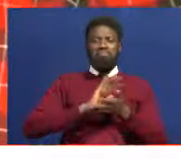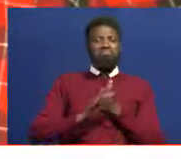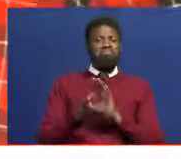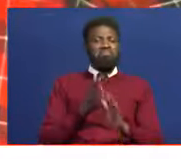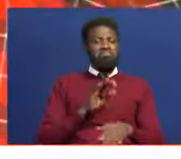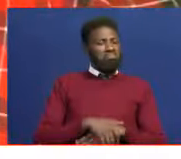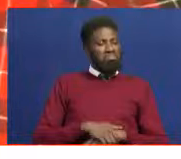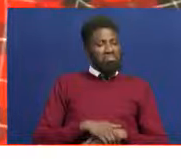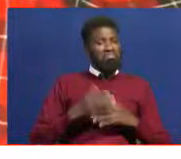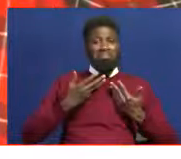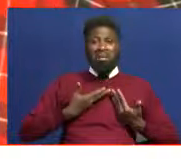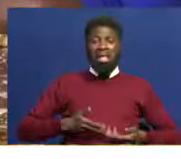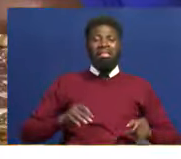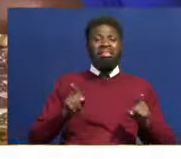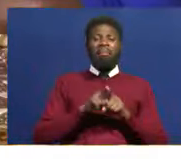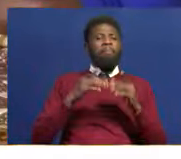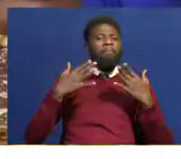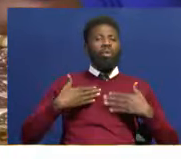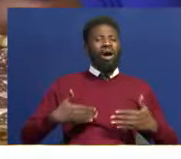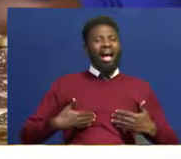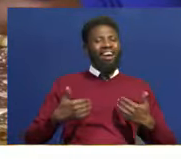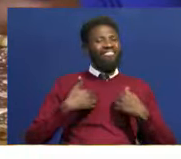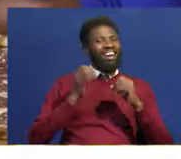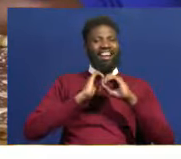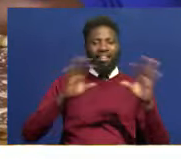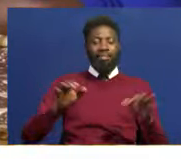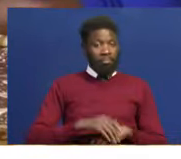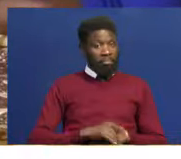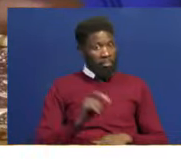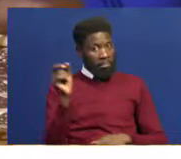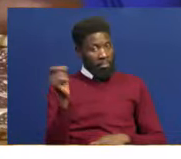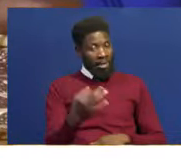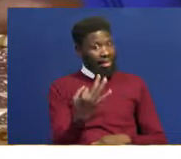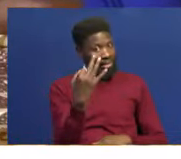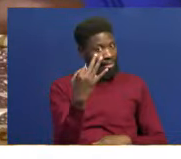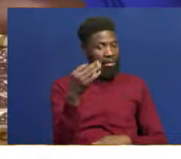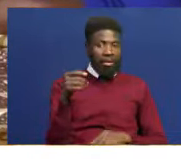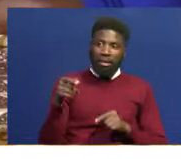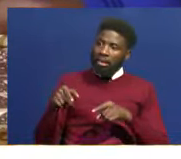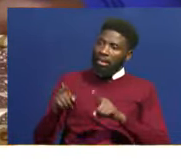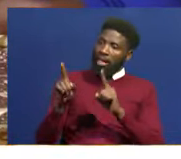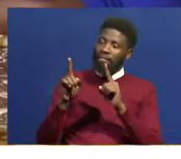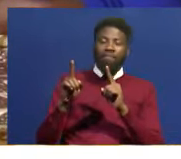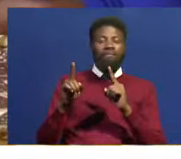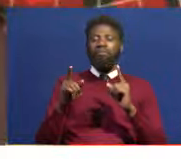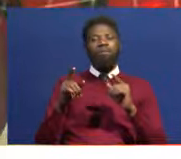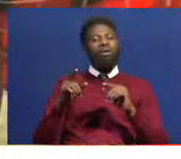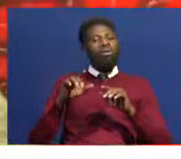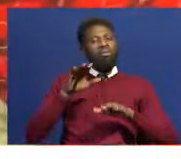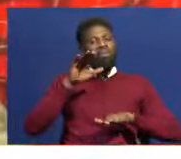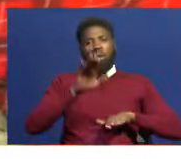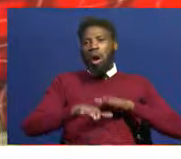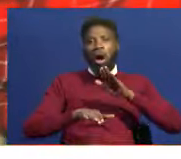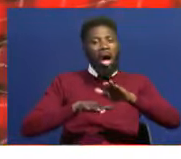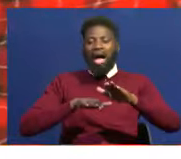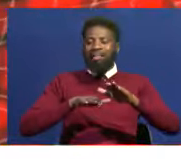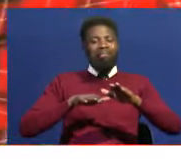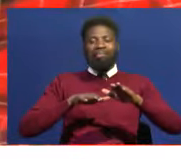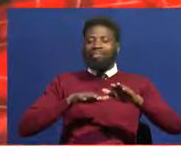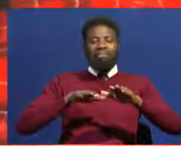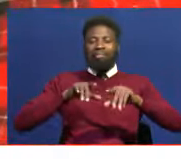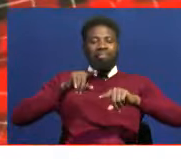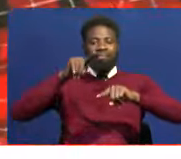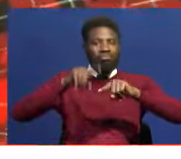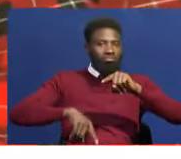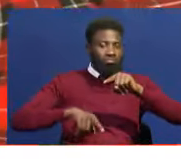Nasemanga sina mwili huku chini. In March, the body could no longer hold together, affecting his walking ability.